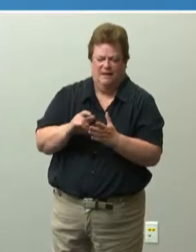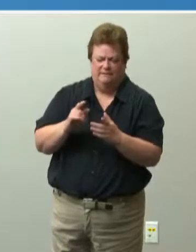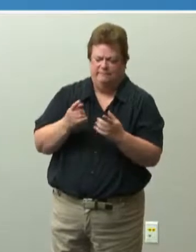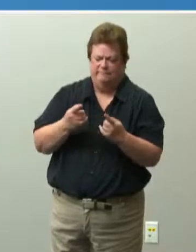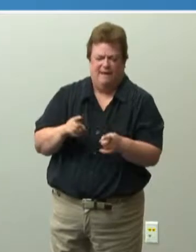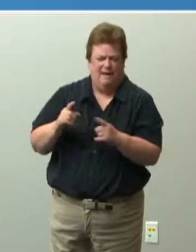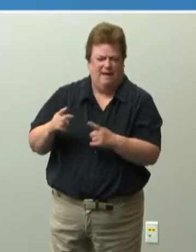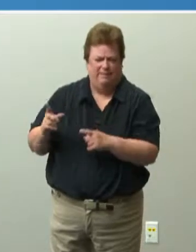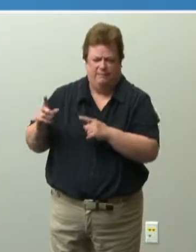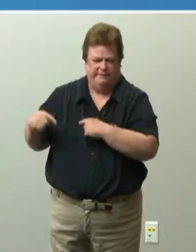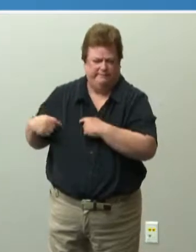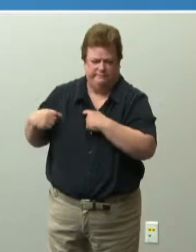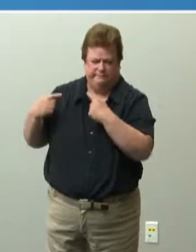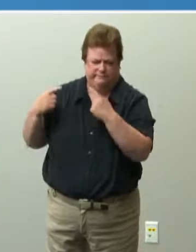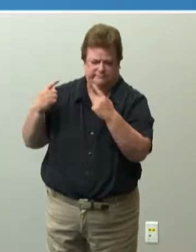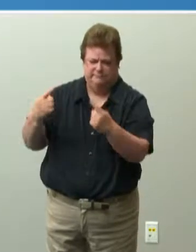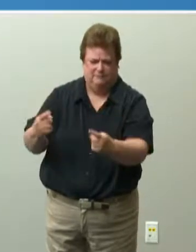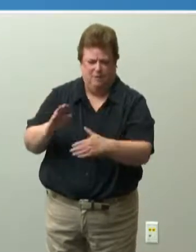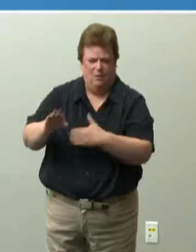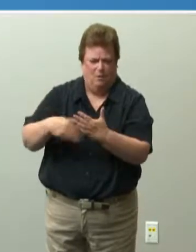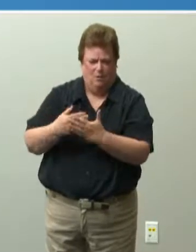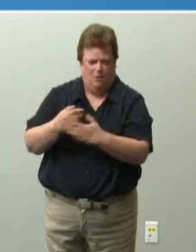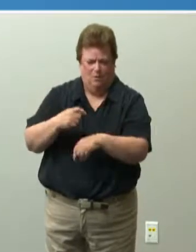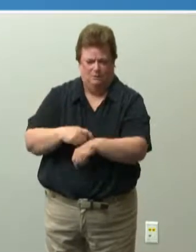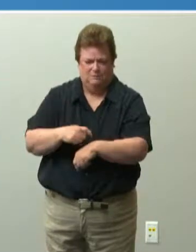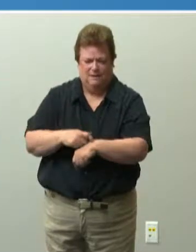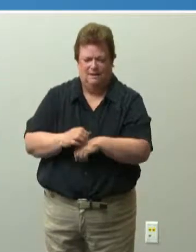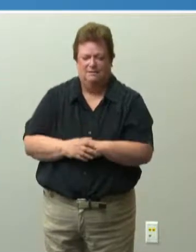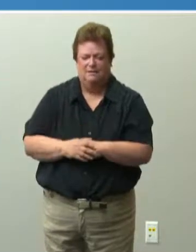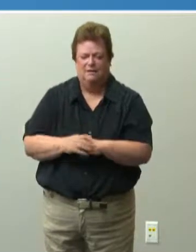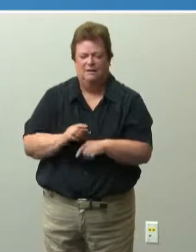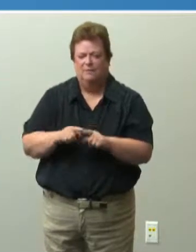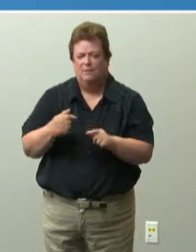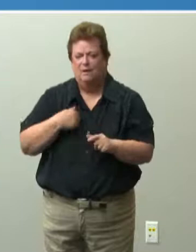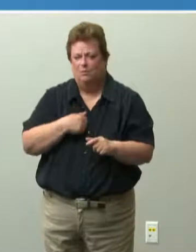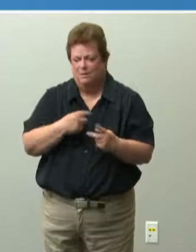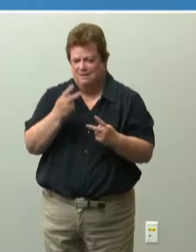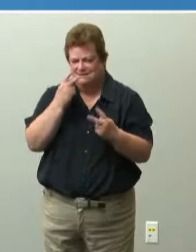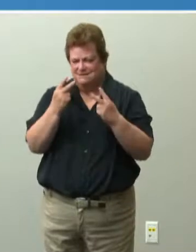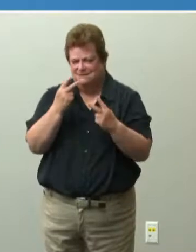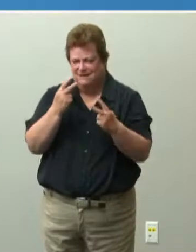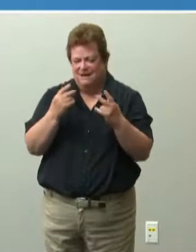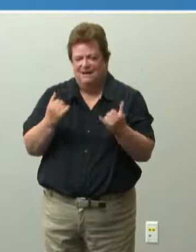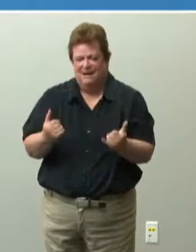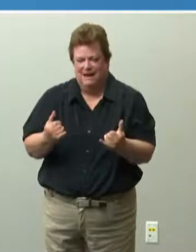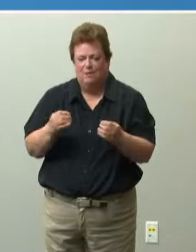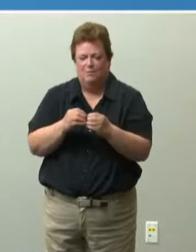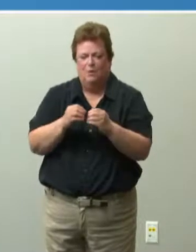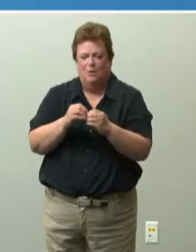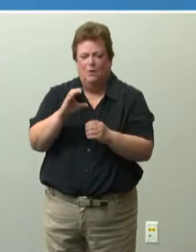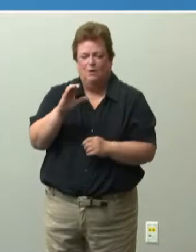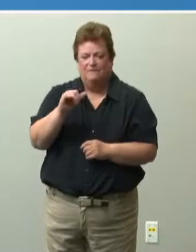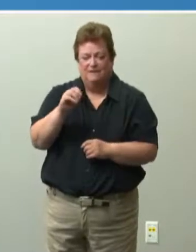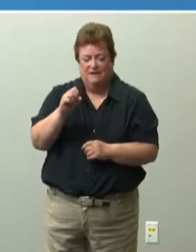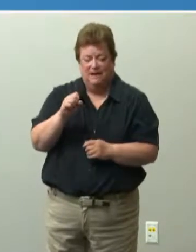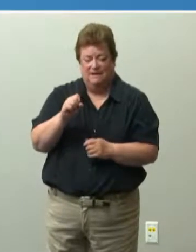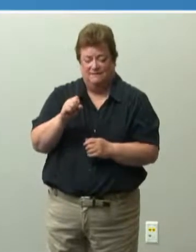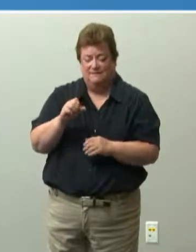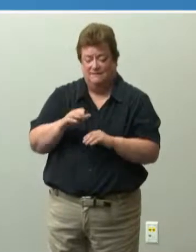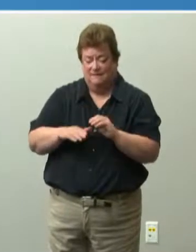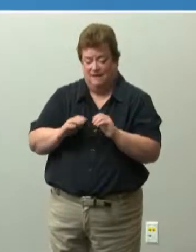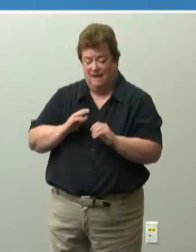along during this whole time. But what we're seeing is that more of these cases, now that our case